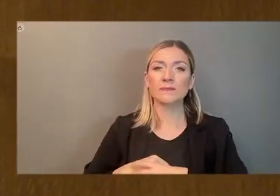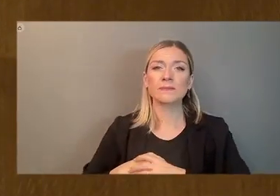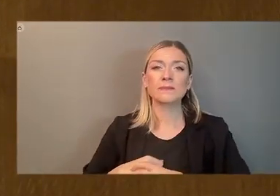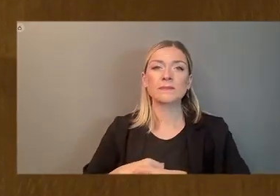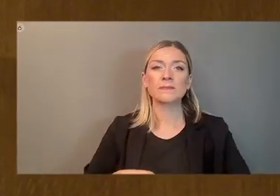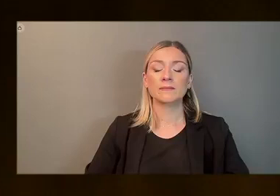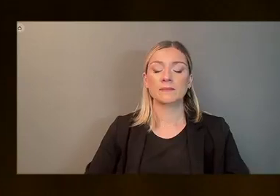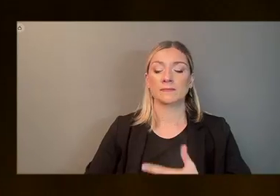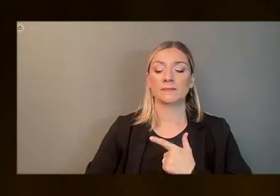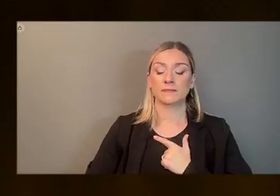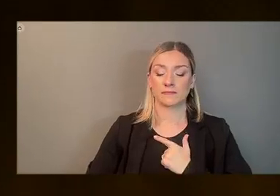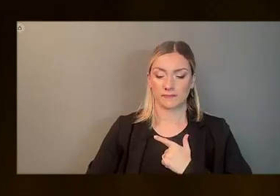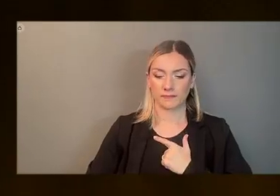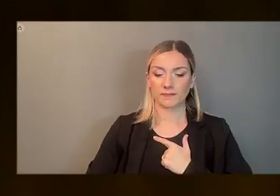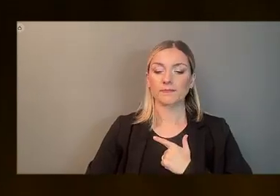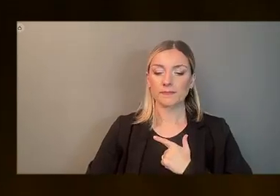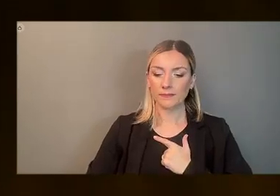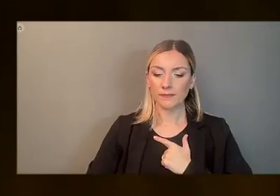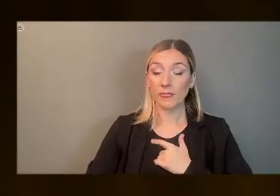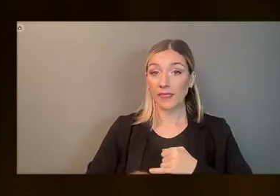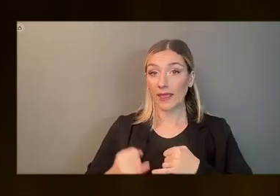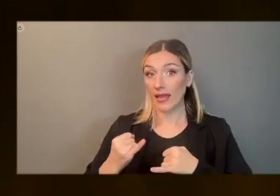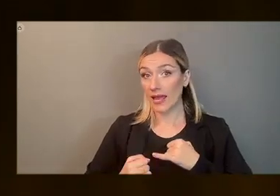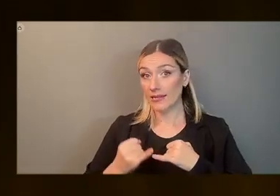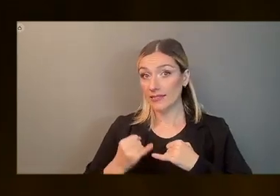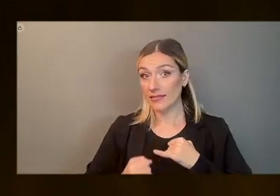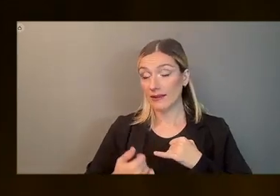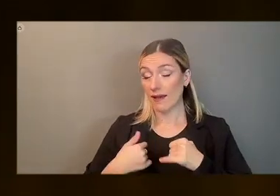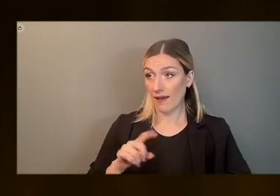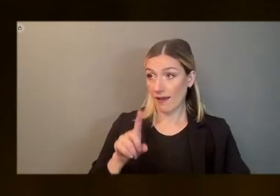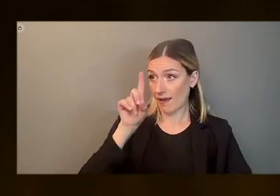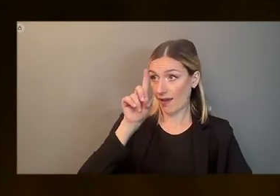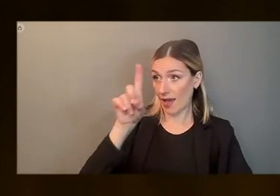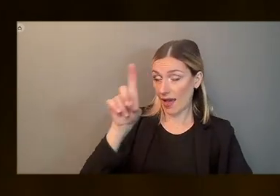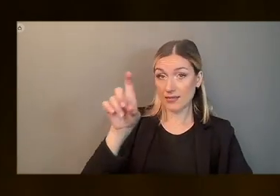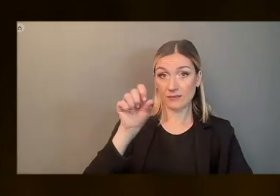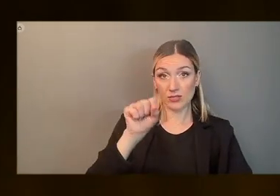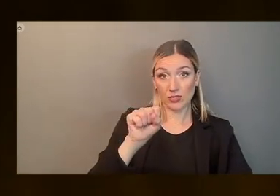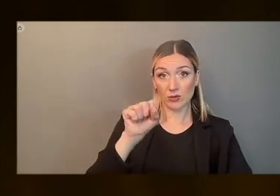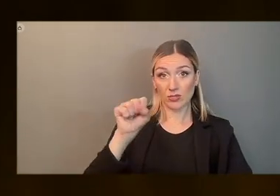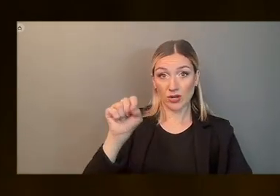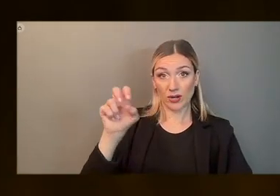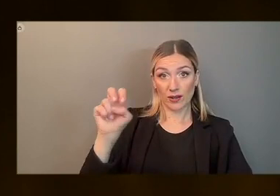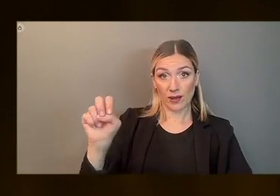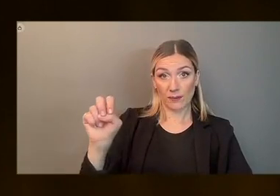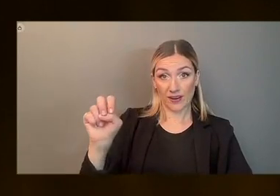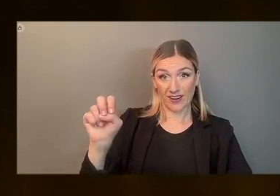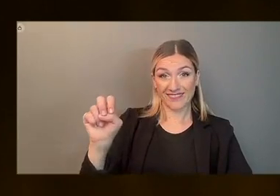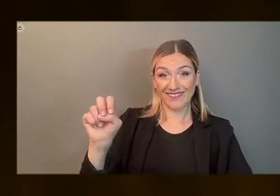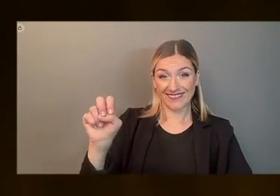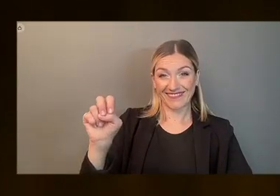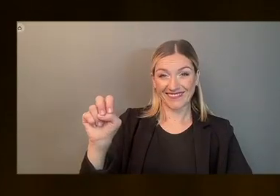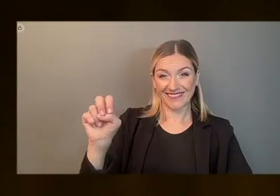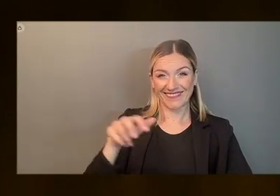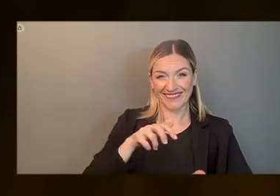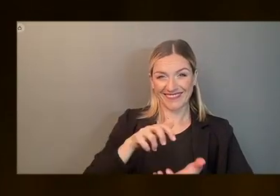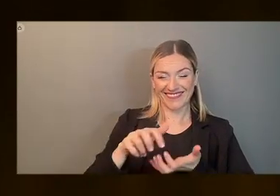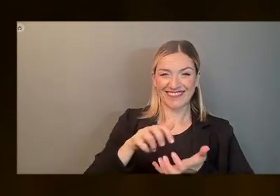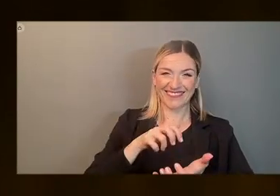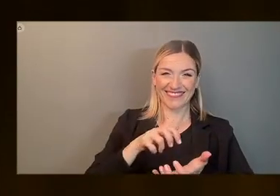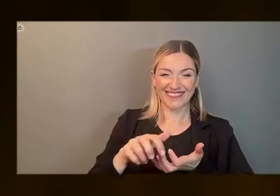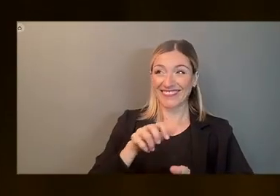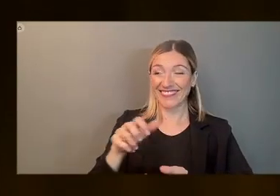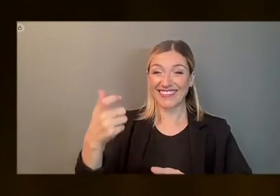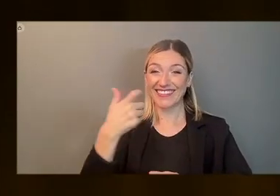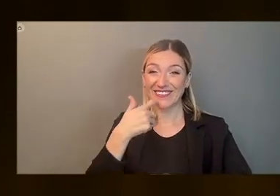Ranking Member Braun, it ended when I asked him for his Social Security See number. that? Yeah. And he told